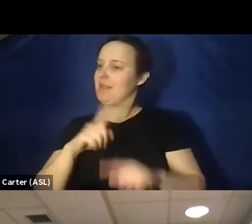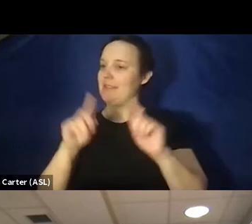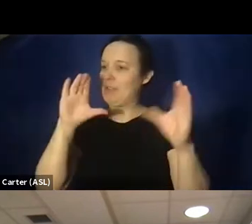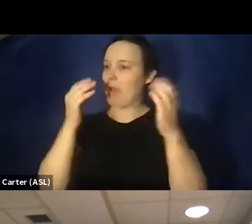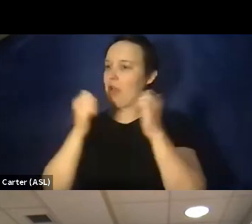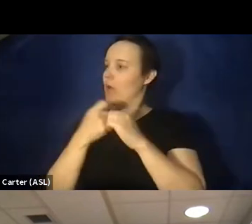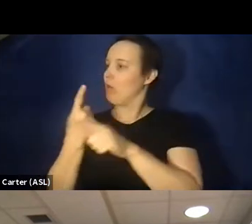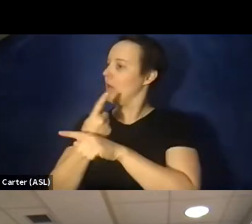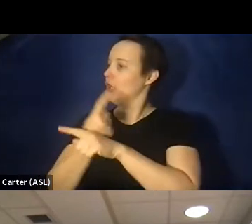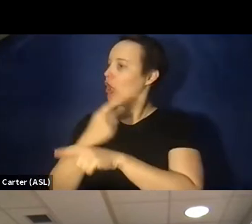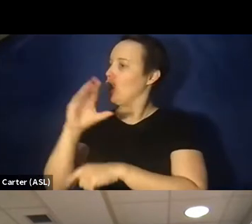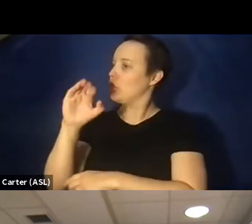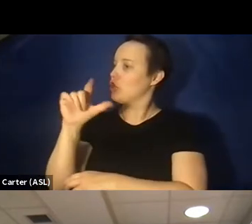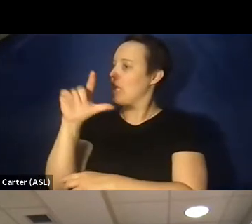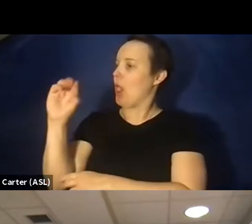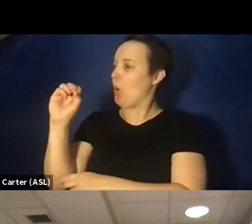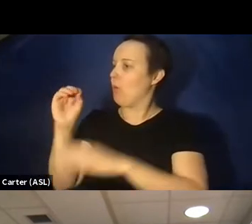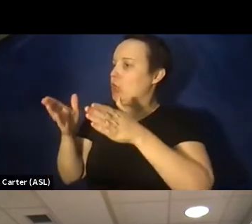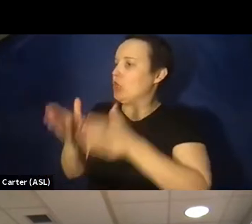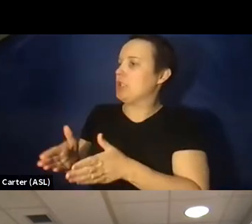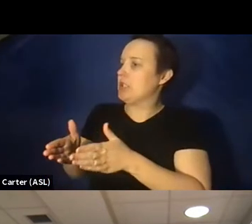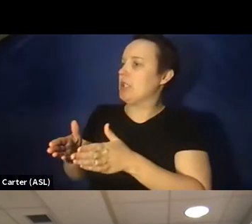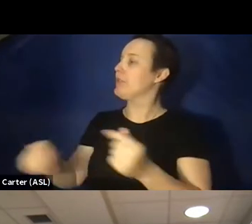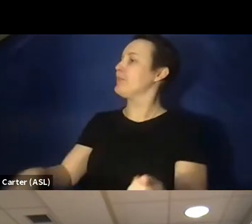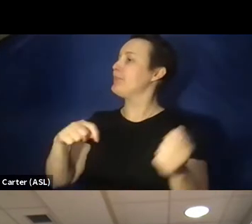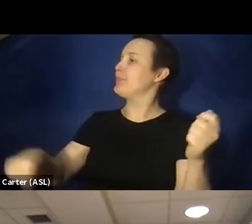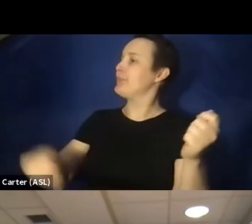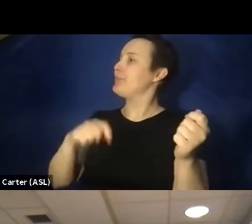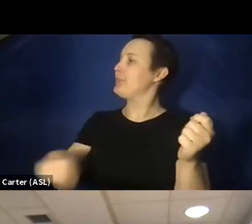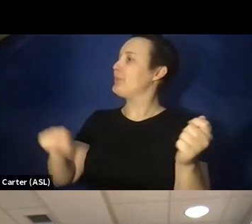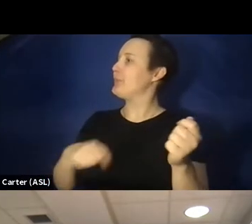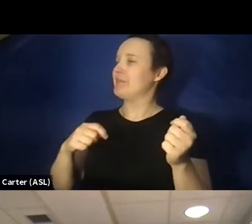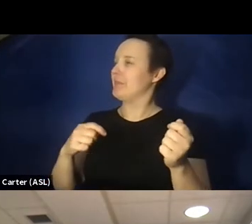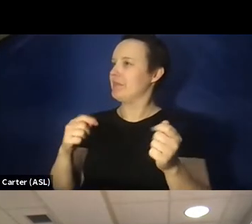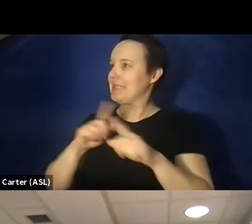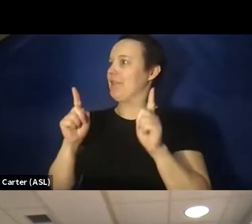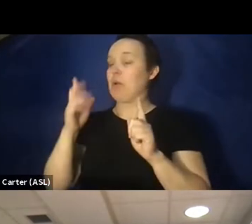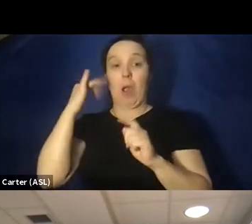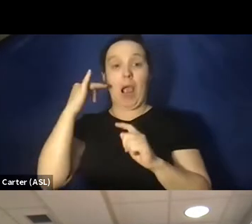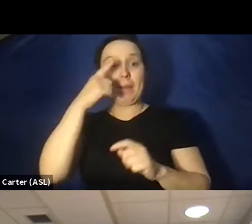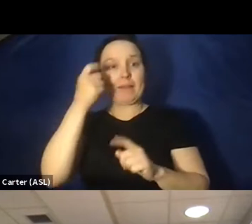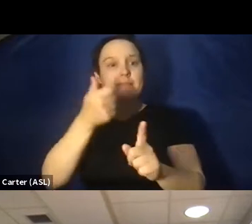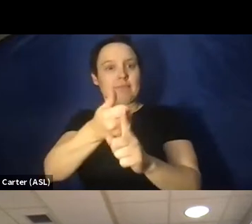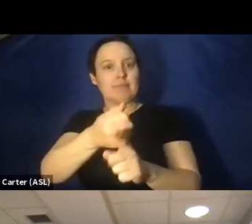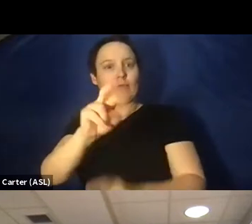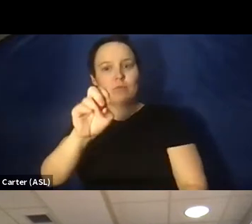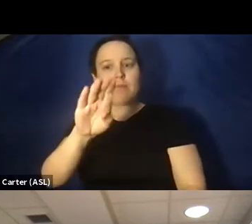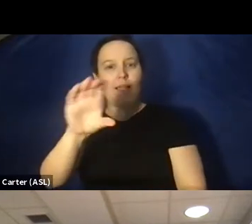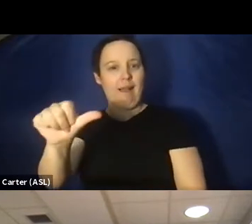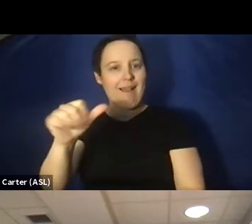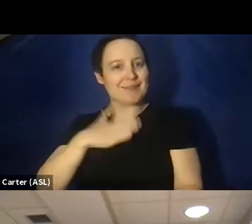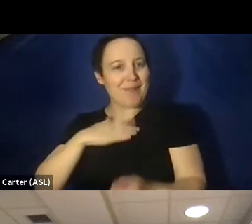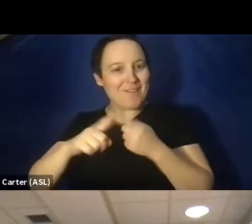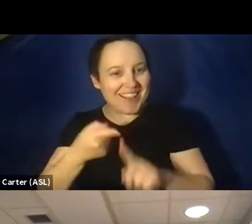hearing a cellist play a cello, like a cello playing, right? It's Rebecca. My friend